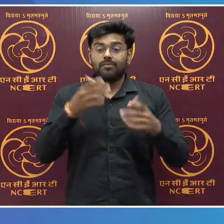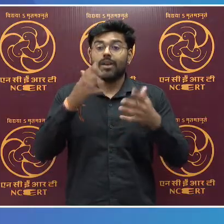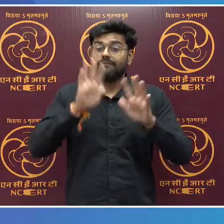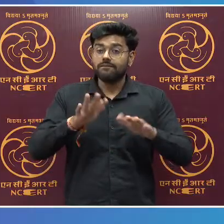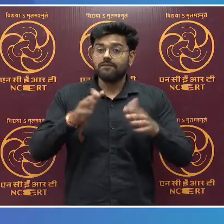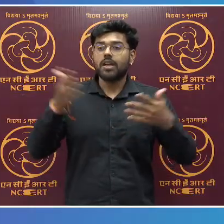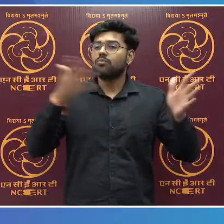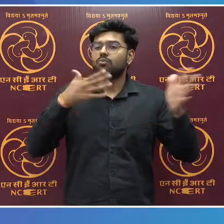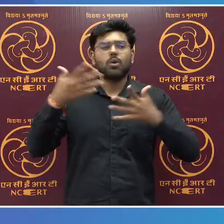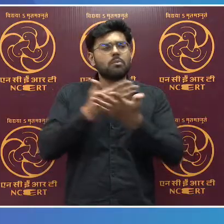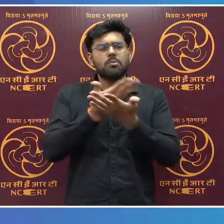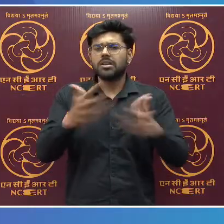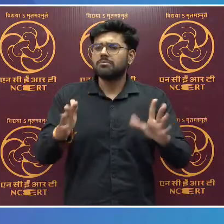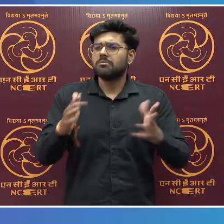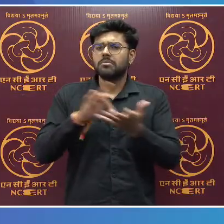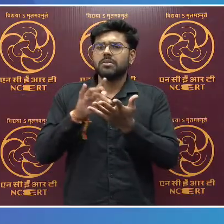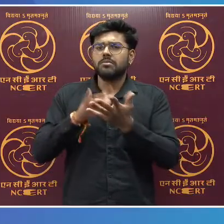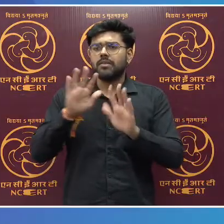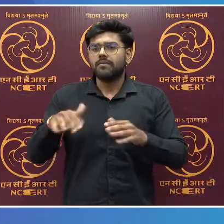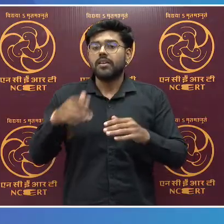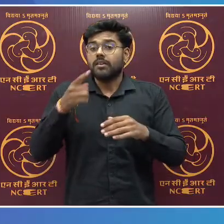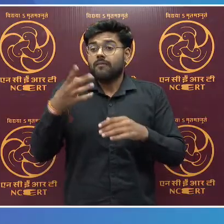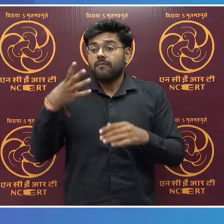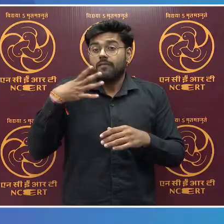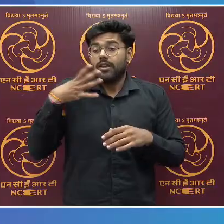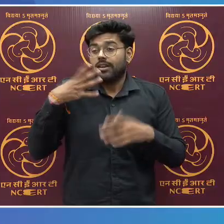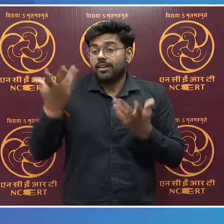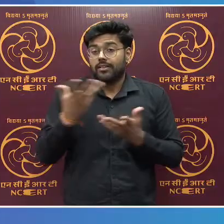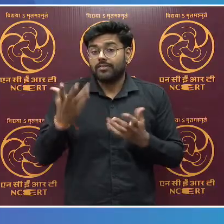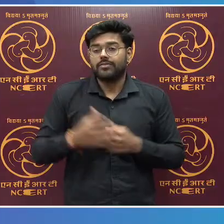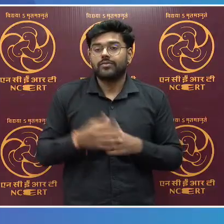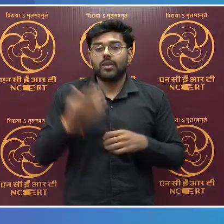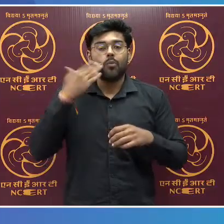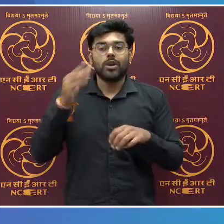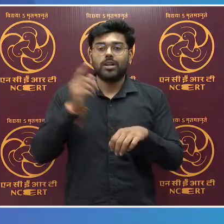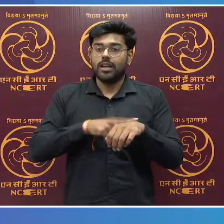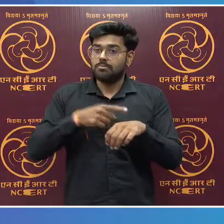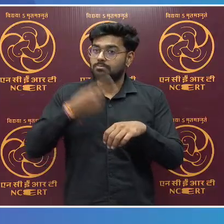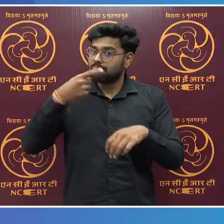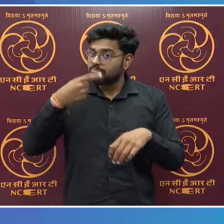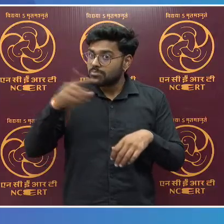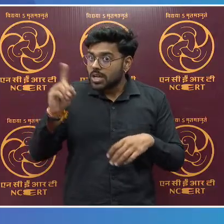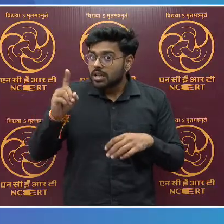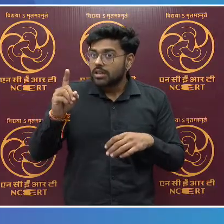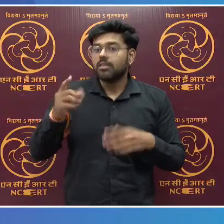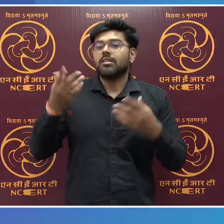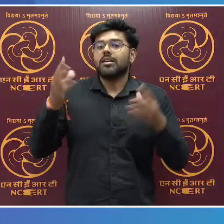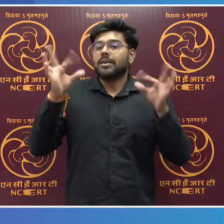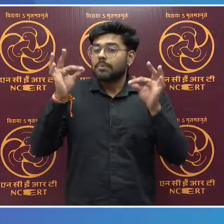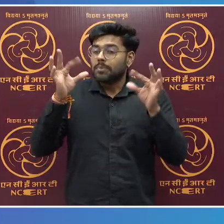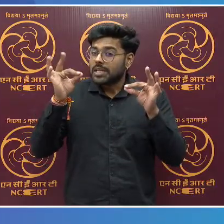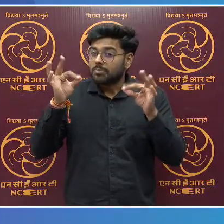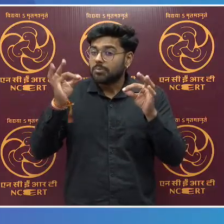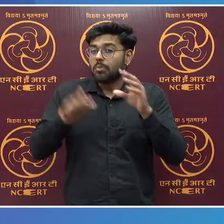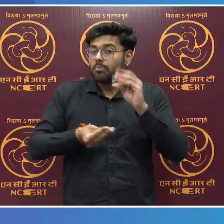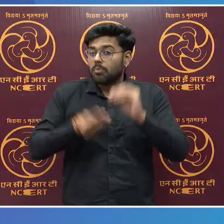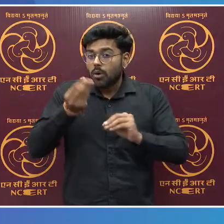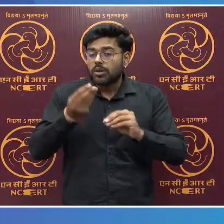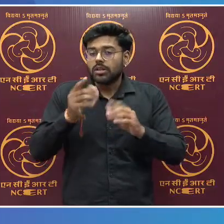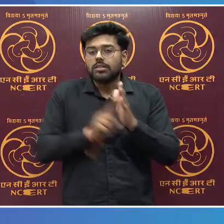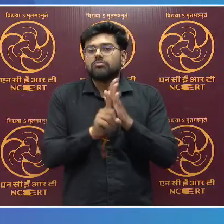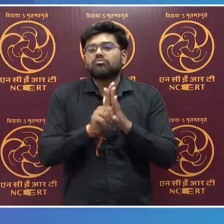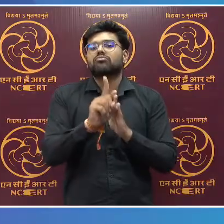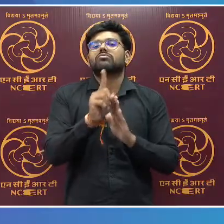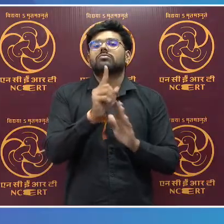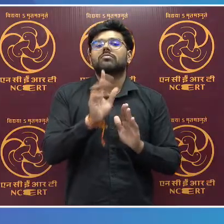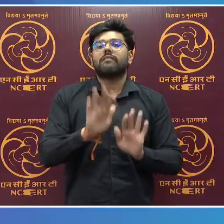present everywhere. They are just waiting for that right amount of humidity to grow up.